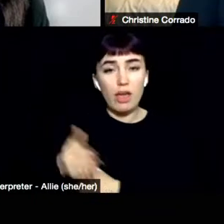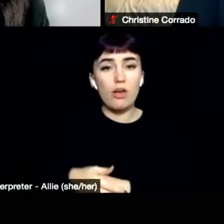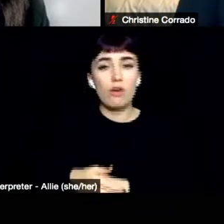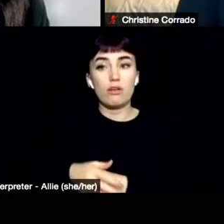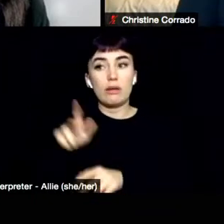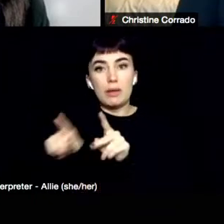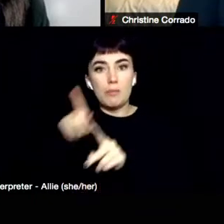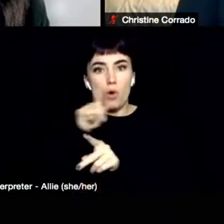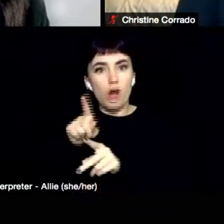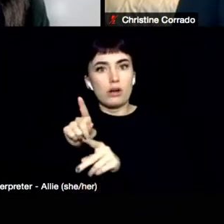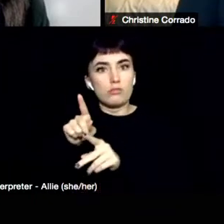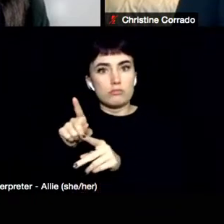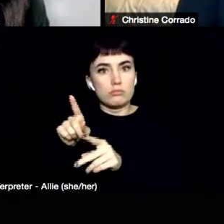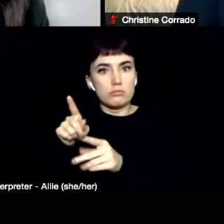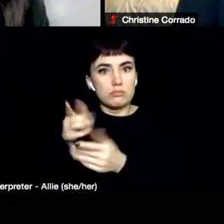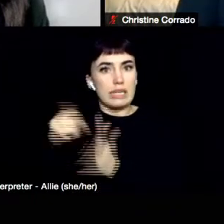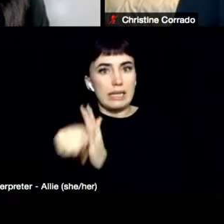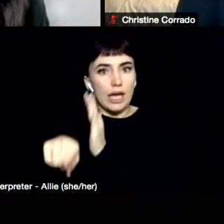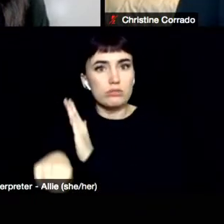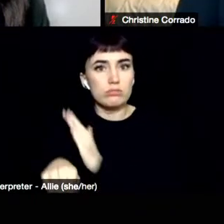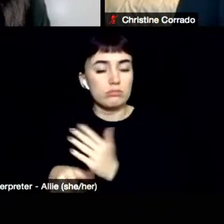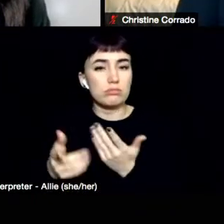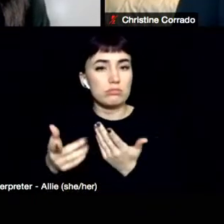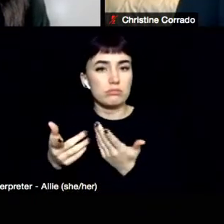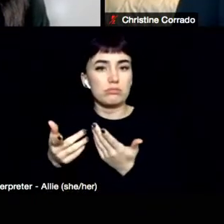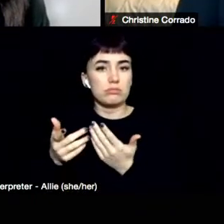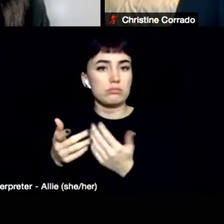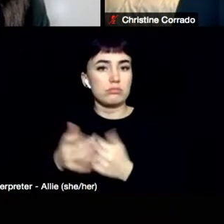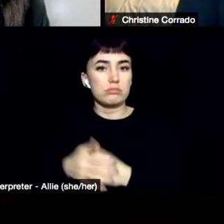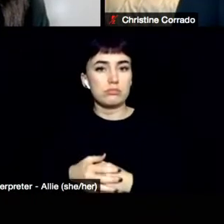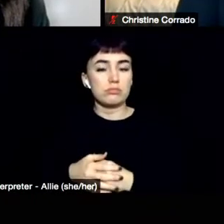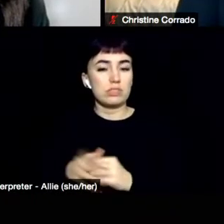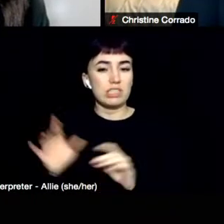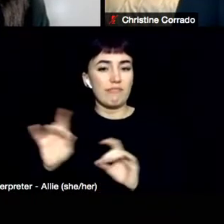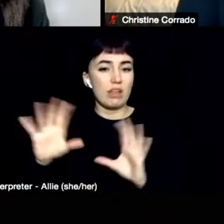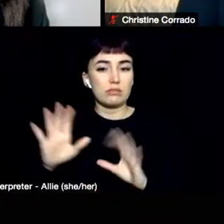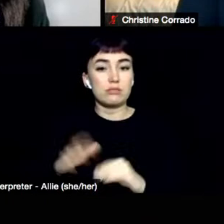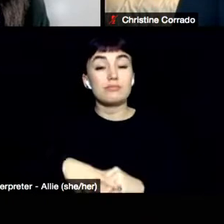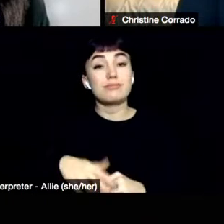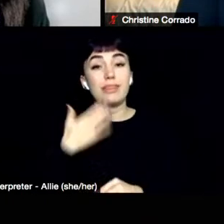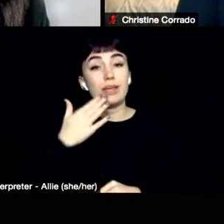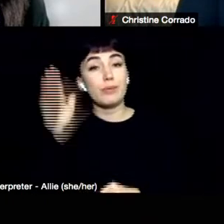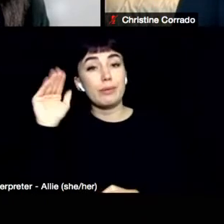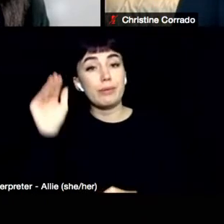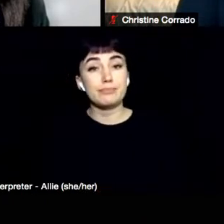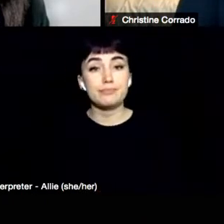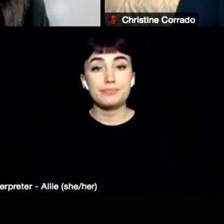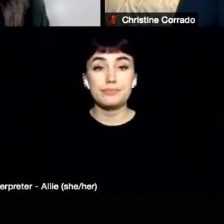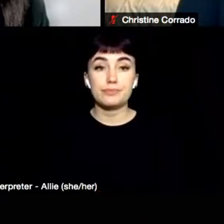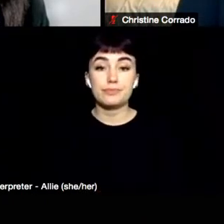killed. 30 seconds, please. Violence. Thank you. Bye-bye. Thank you.